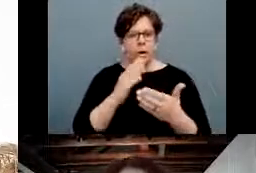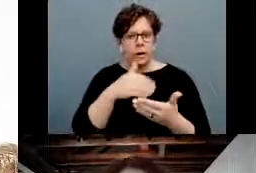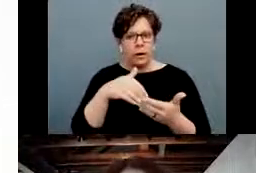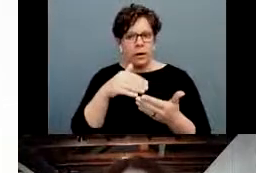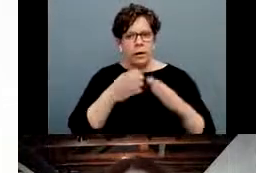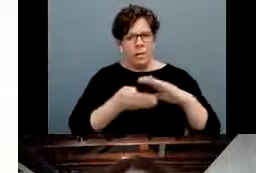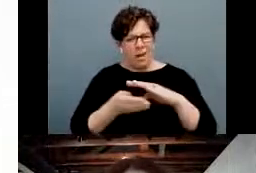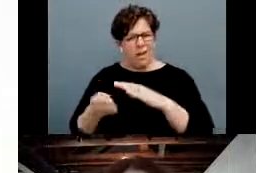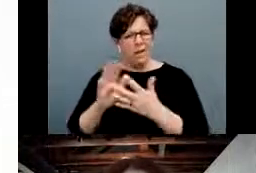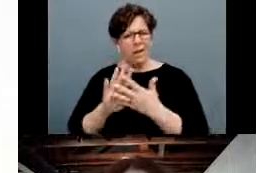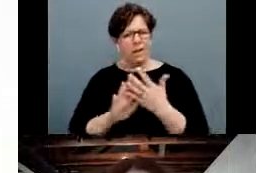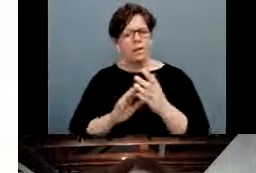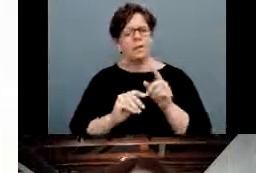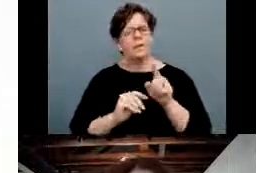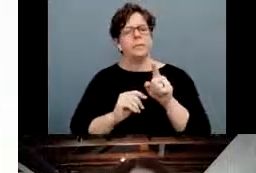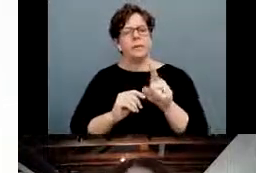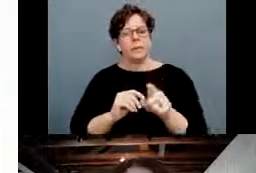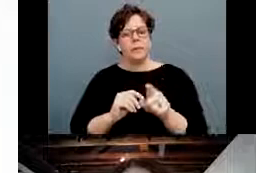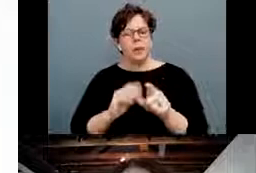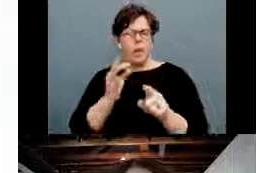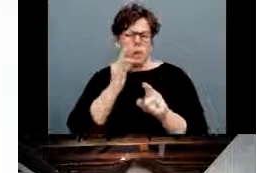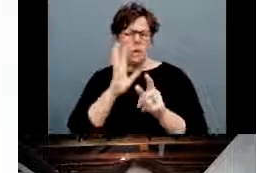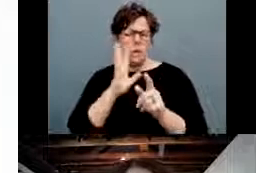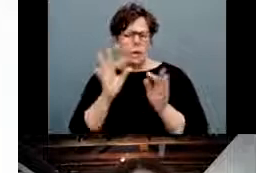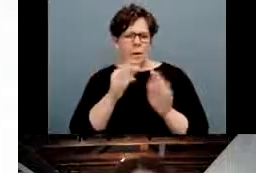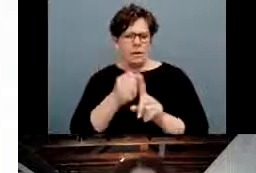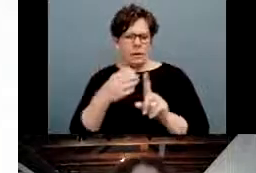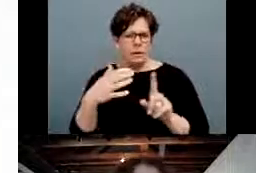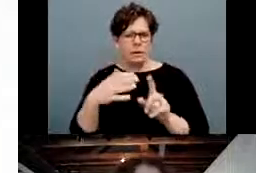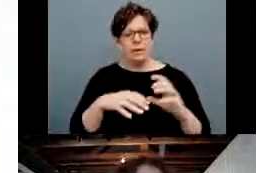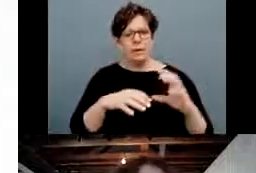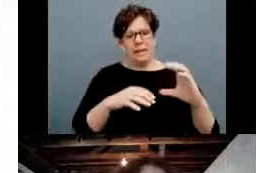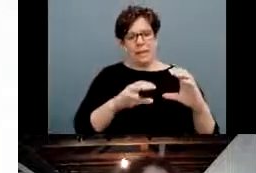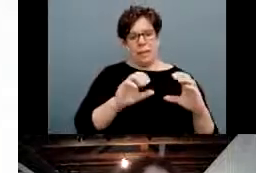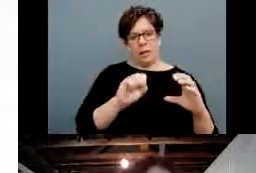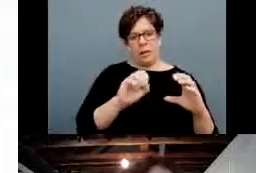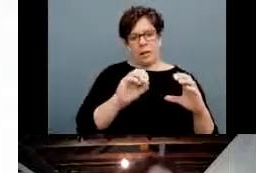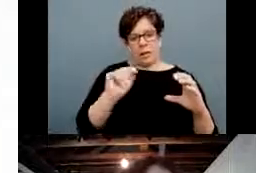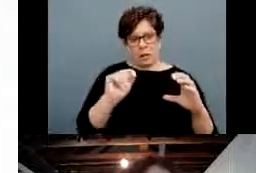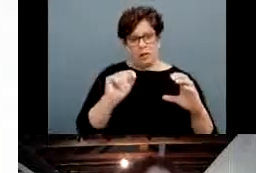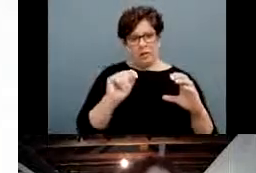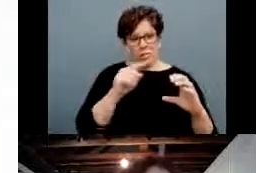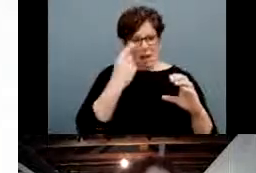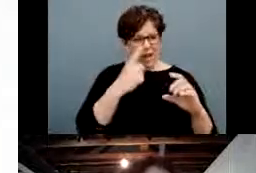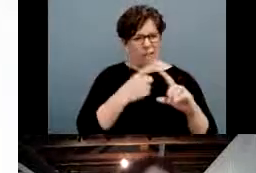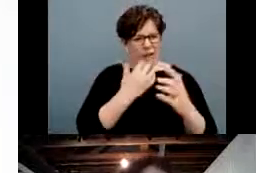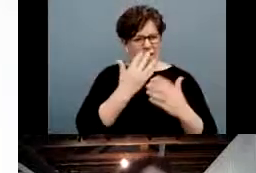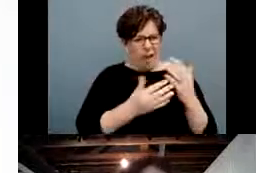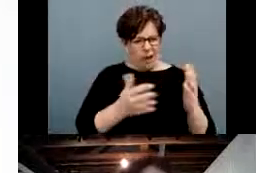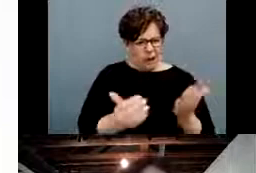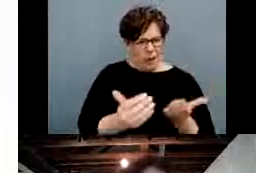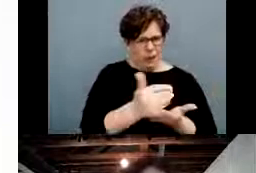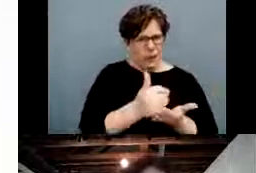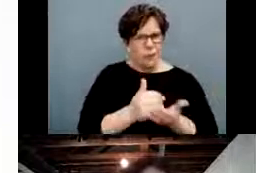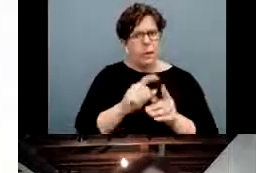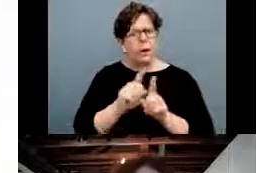talk a little bit further about this shortly, but we have on the left a jar of soot, and on the right, an array of